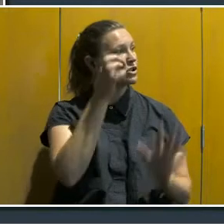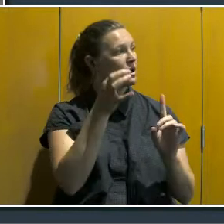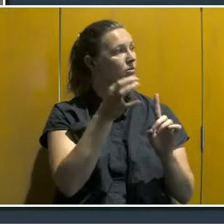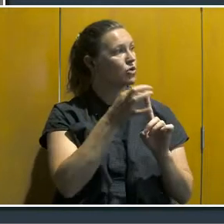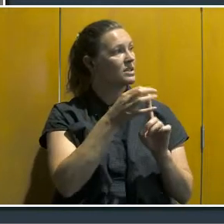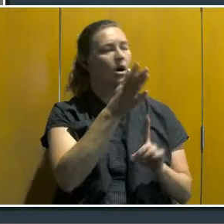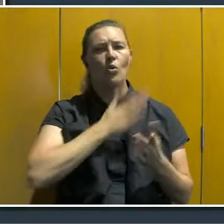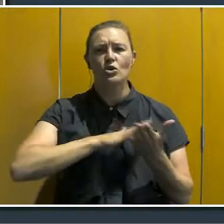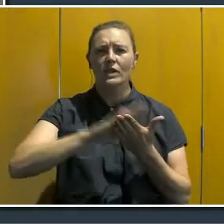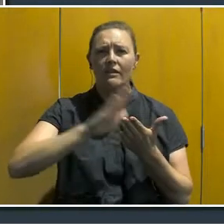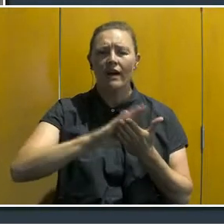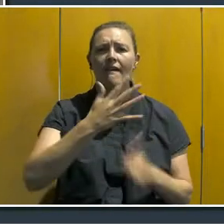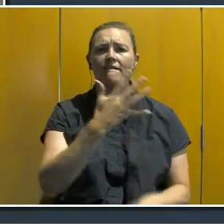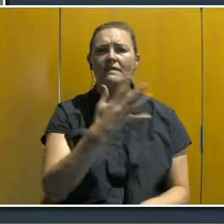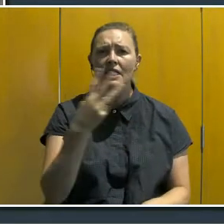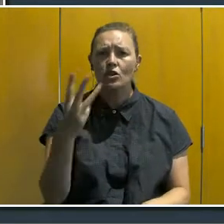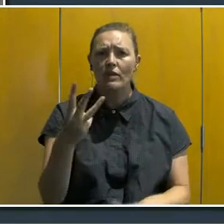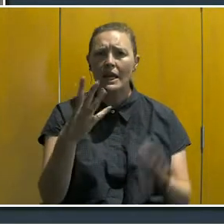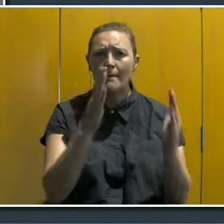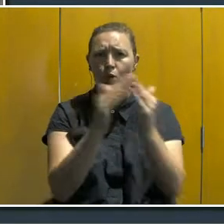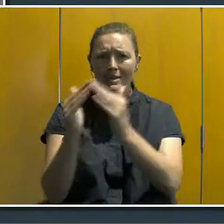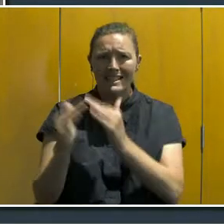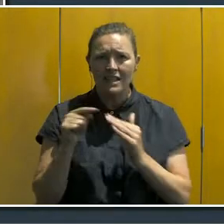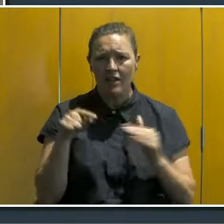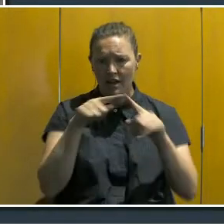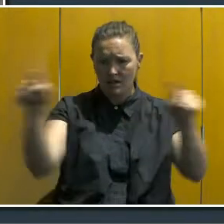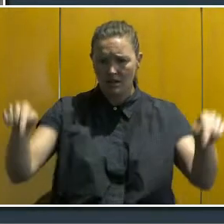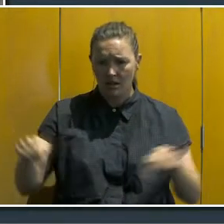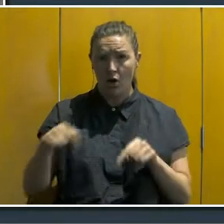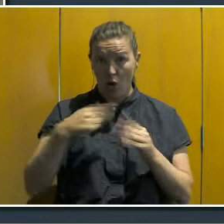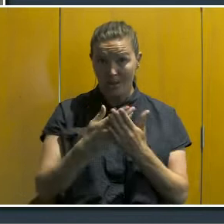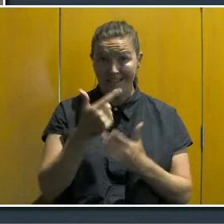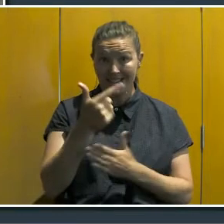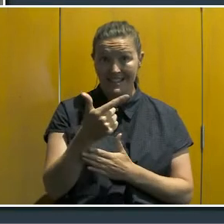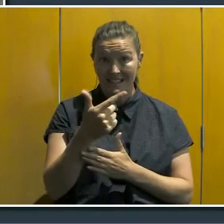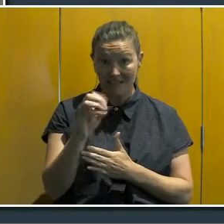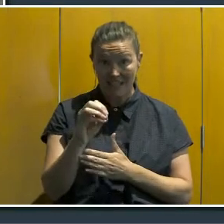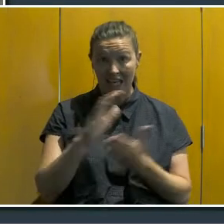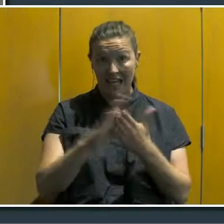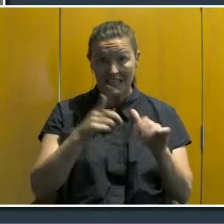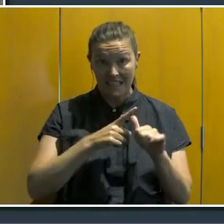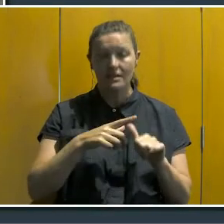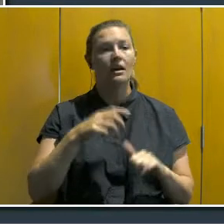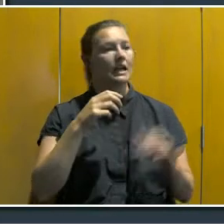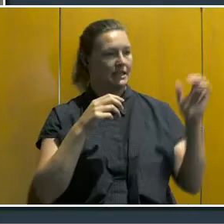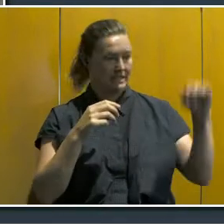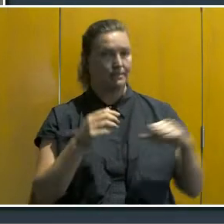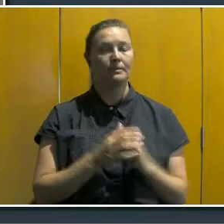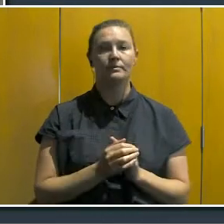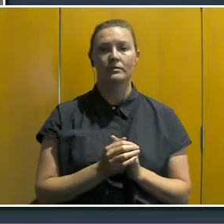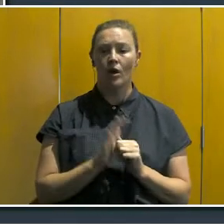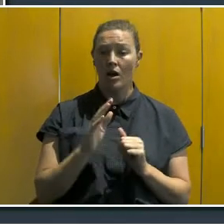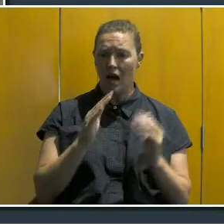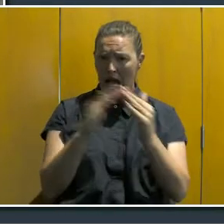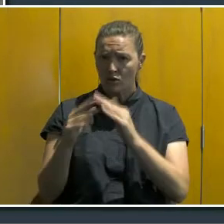Can I just clarify, there's 53 properties on that area, is there, of the 70 hectares? Yes. So what's so are they all